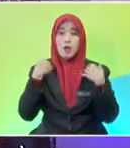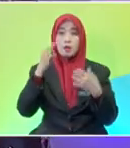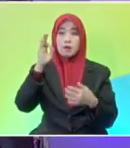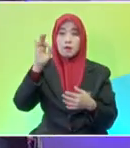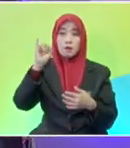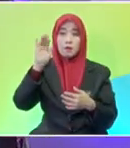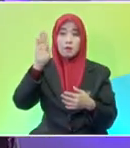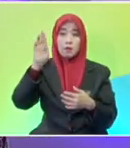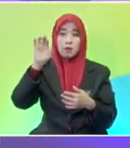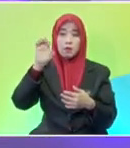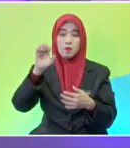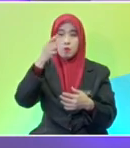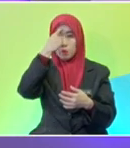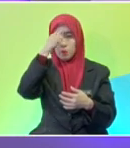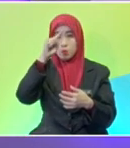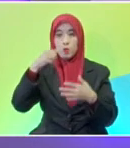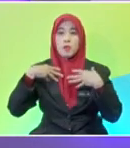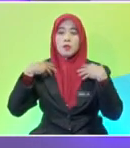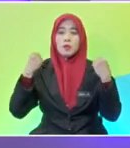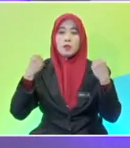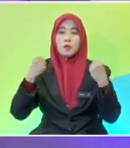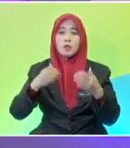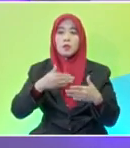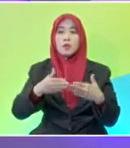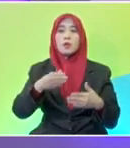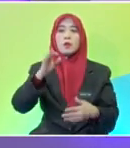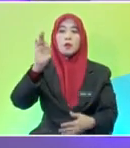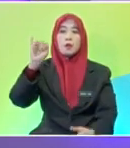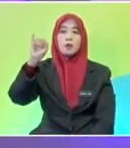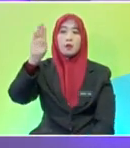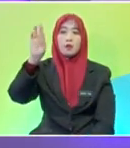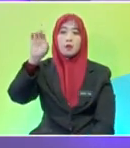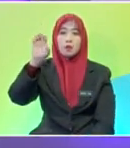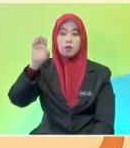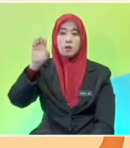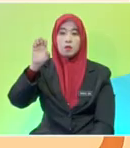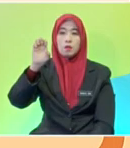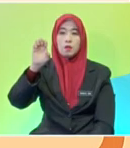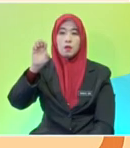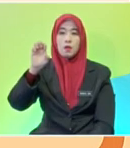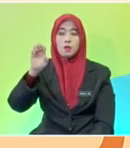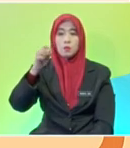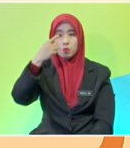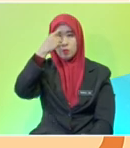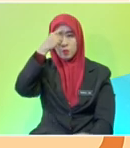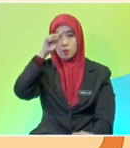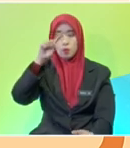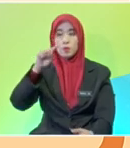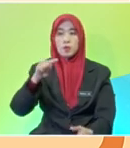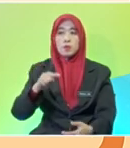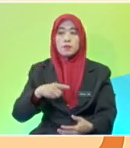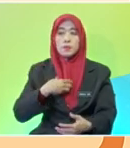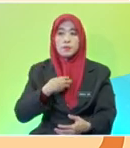also good our health. Alright? Okay, next is fiber. Okay, fiber prevents constipation. Oh, this is good.